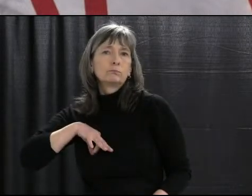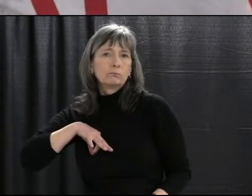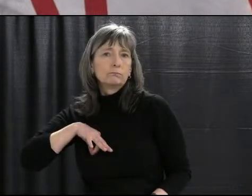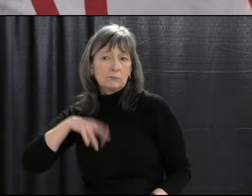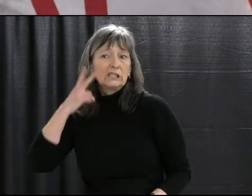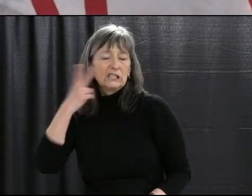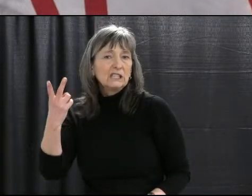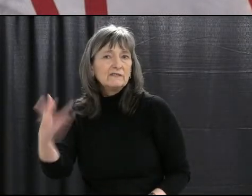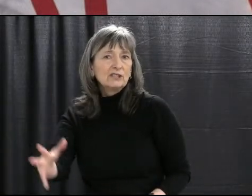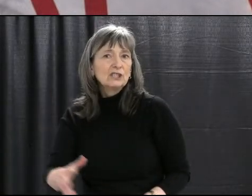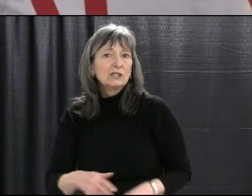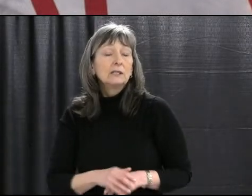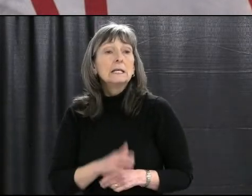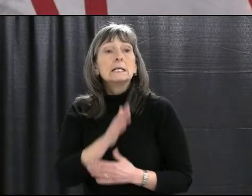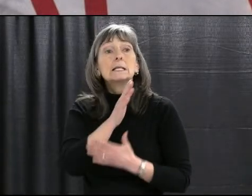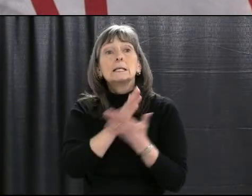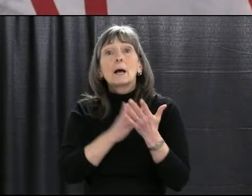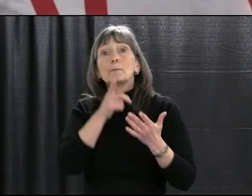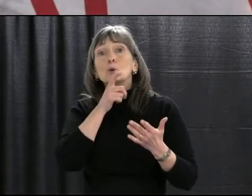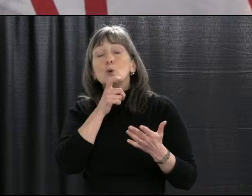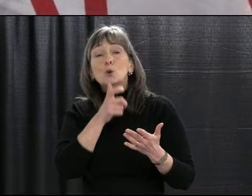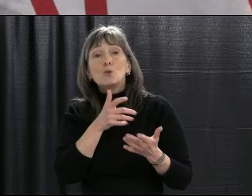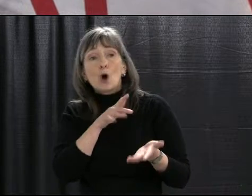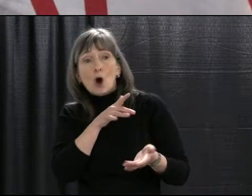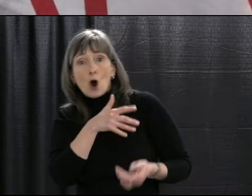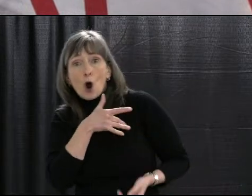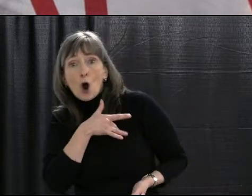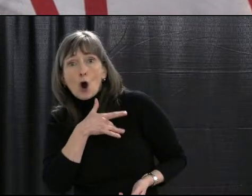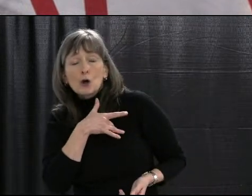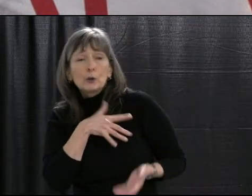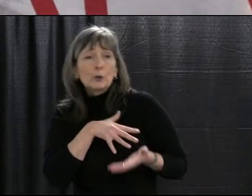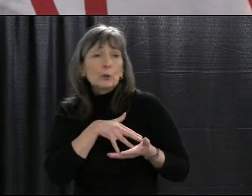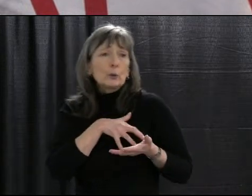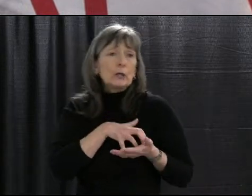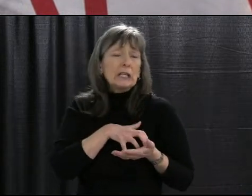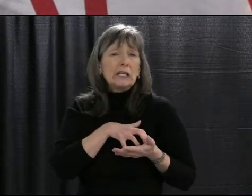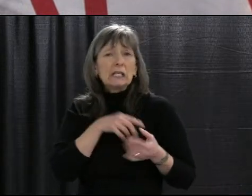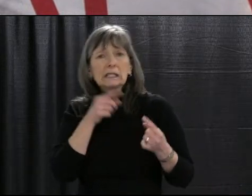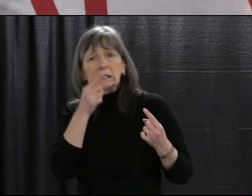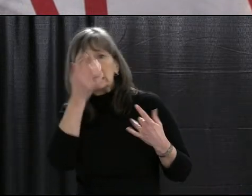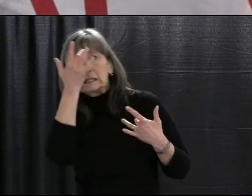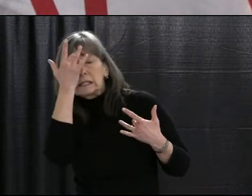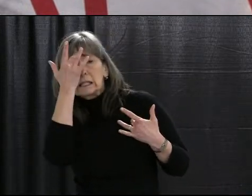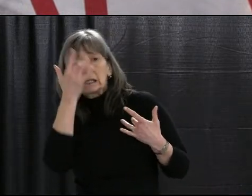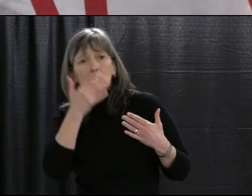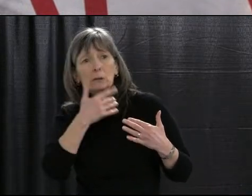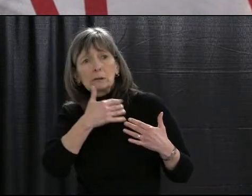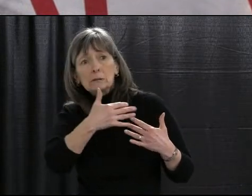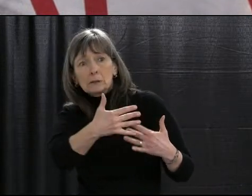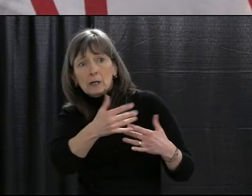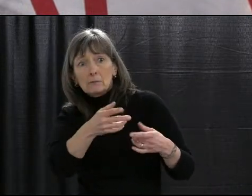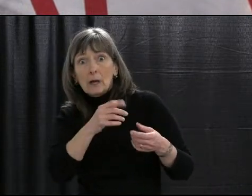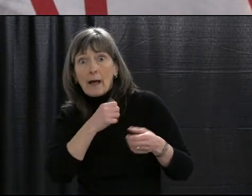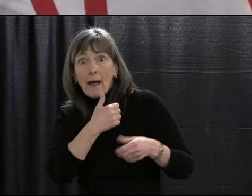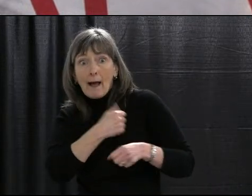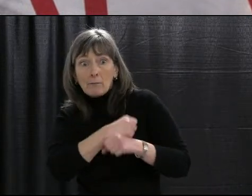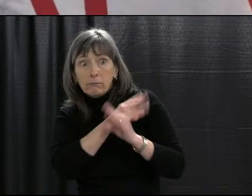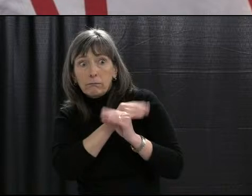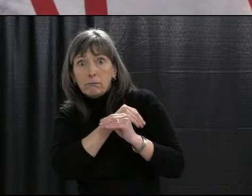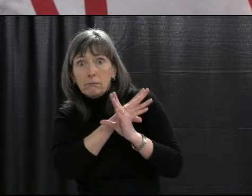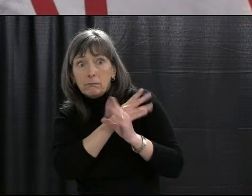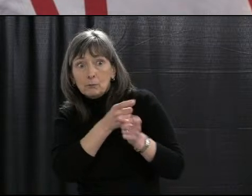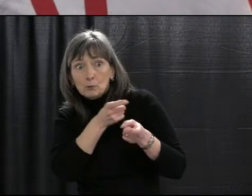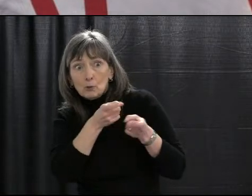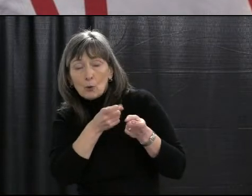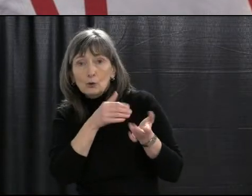Patients of virtual heart failure management, which has been used for months now, are becoming